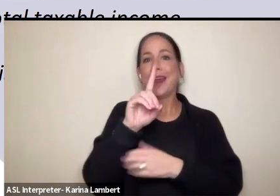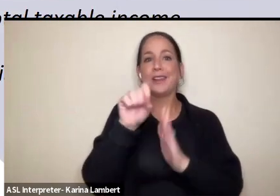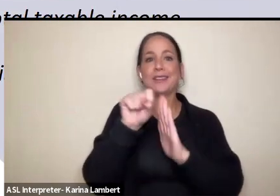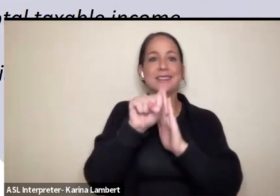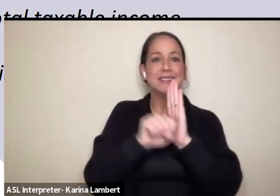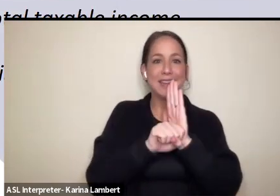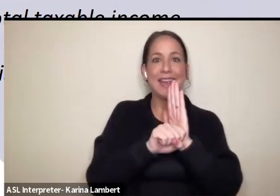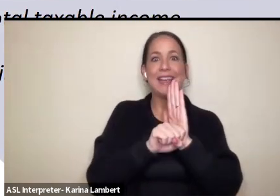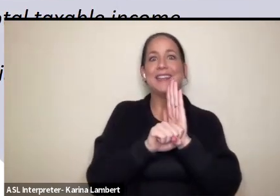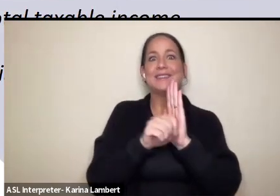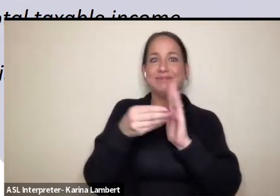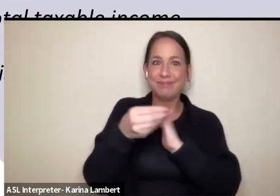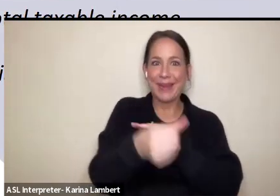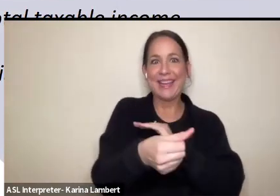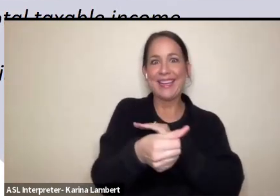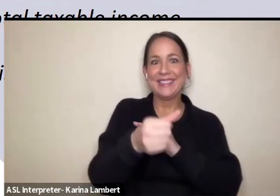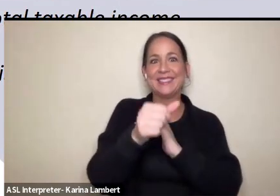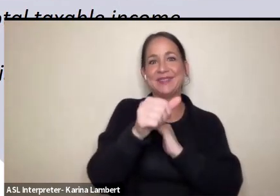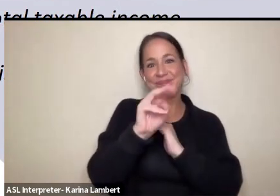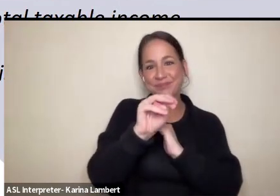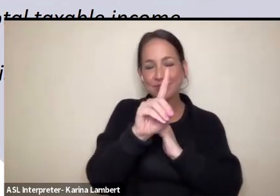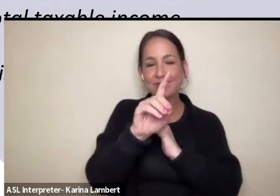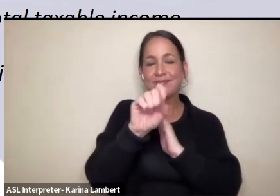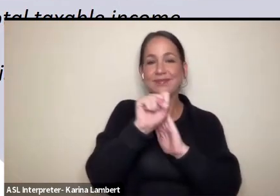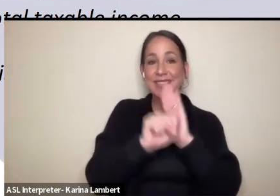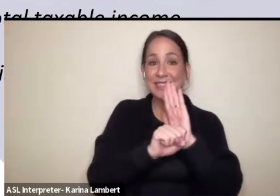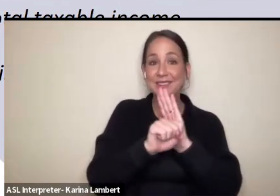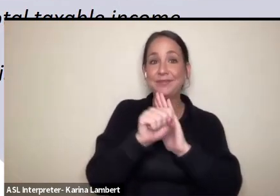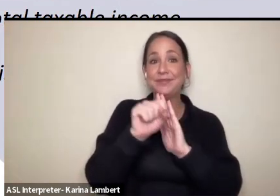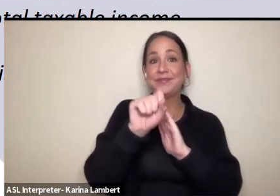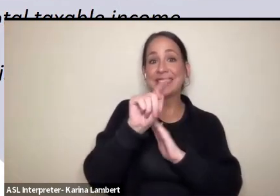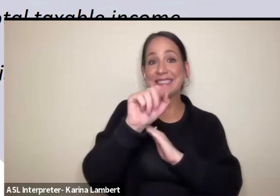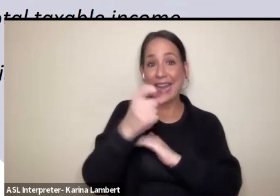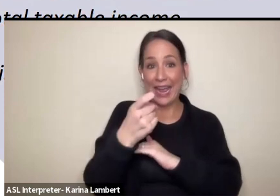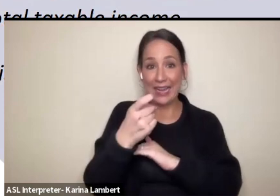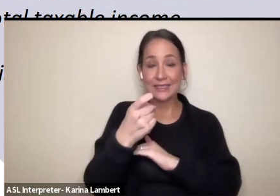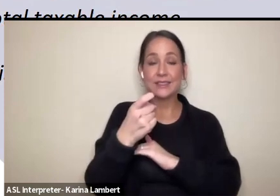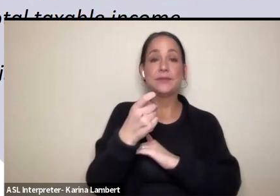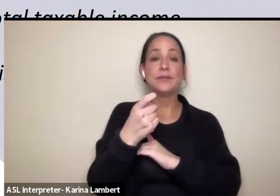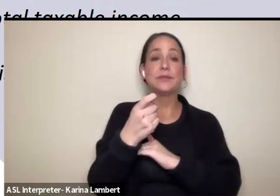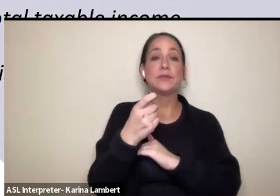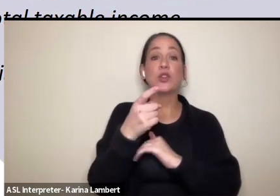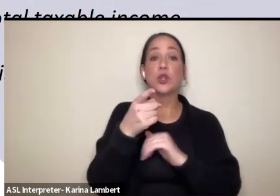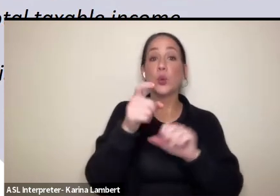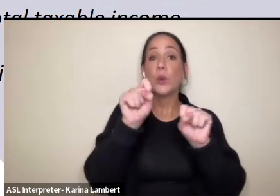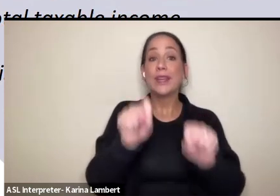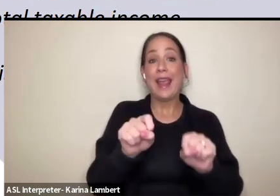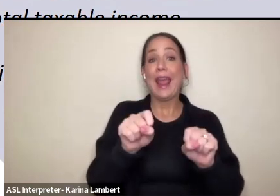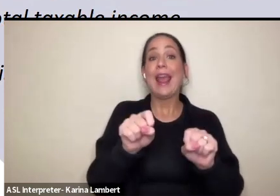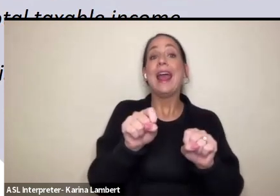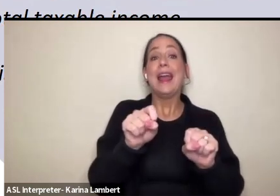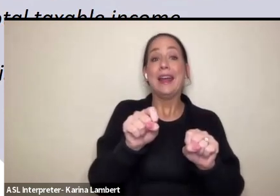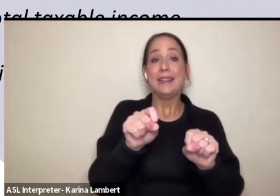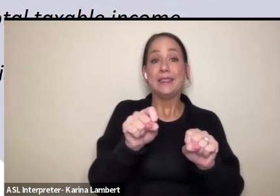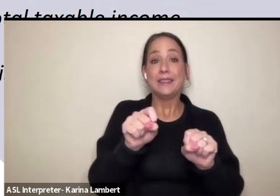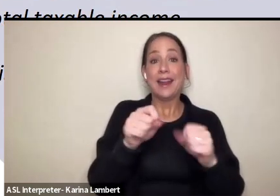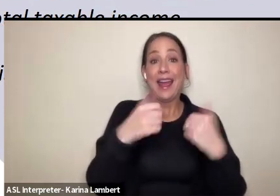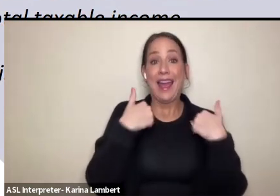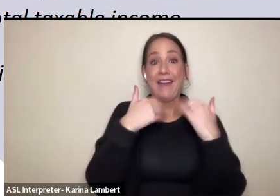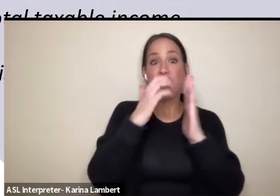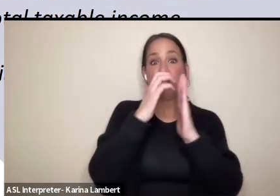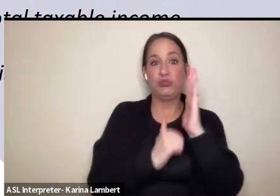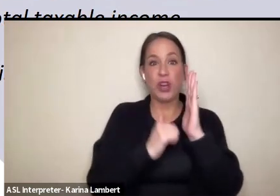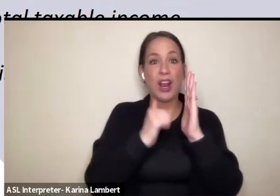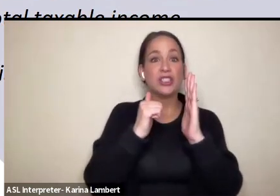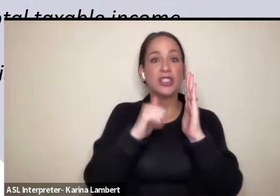a Maryland Able account can receive an income subtraction up to $2,500 per person per